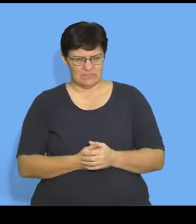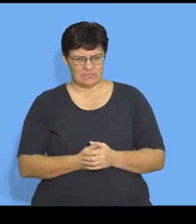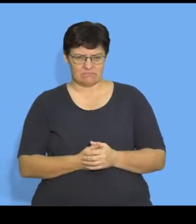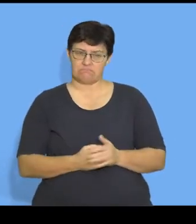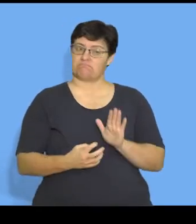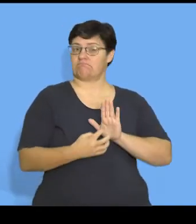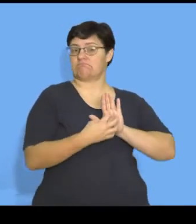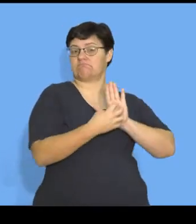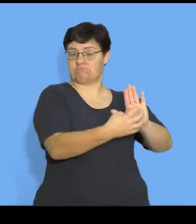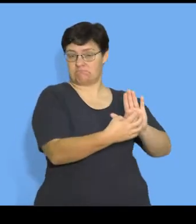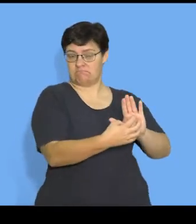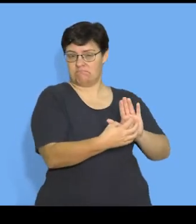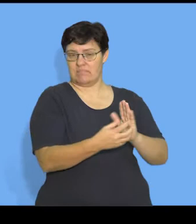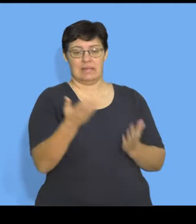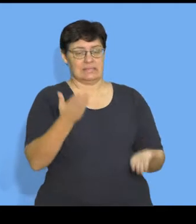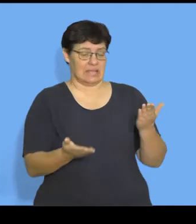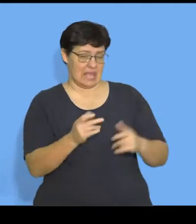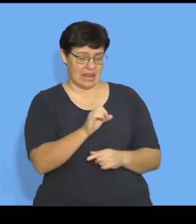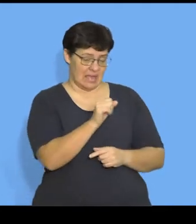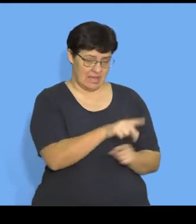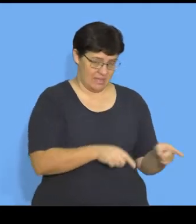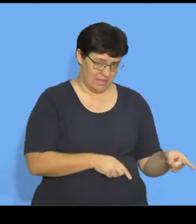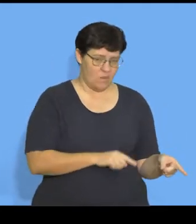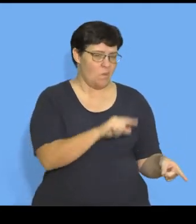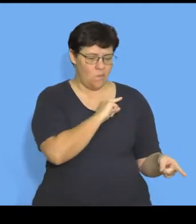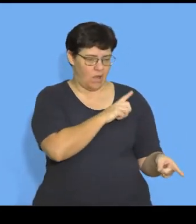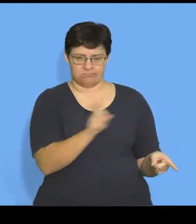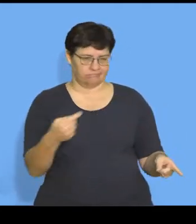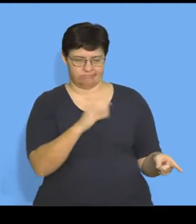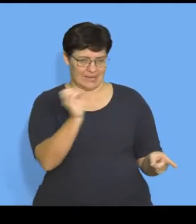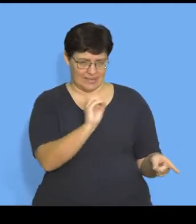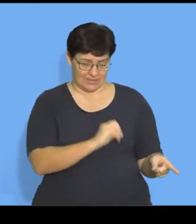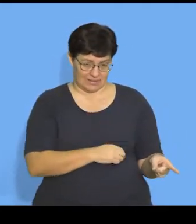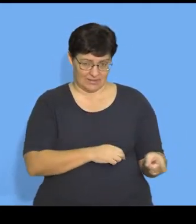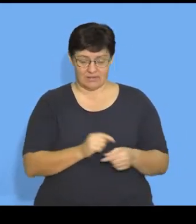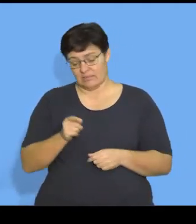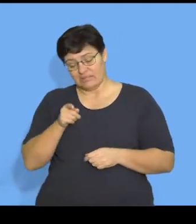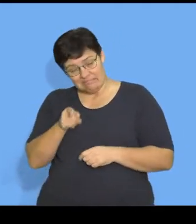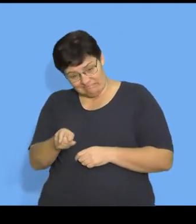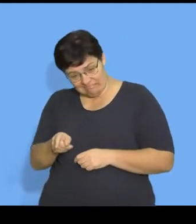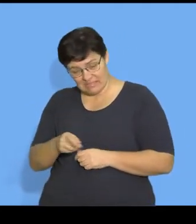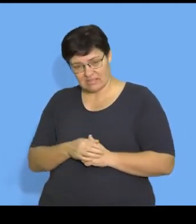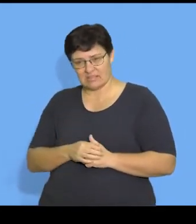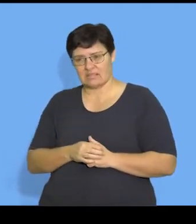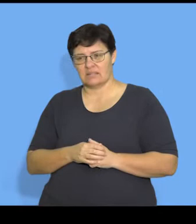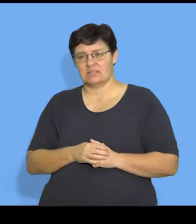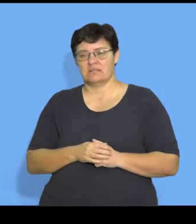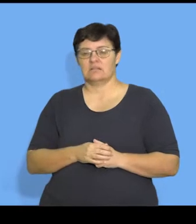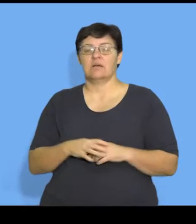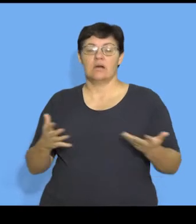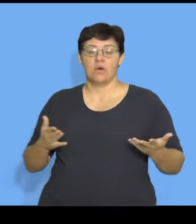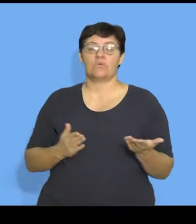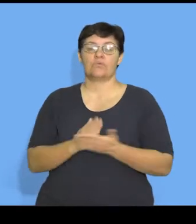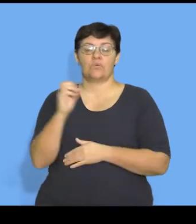to represent a scalar because it doesn't have a direction, okay? But we represent them with